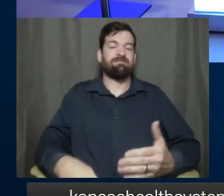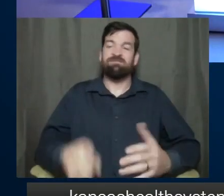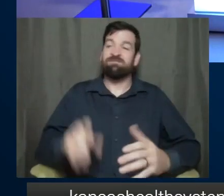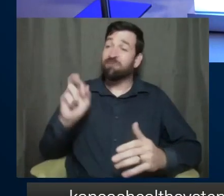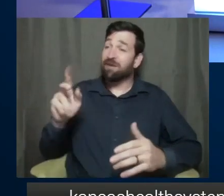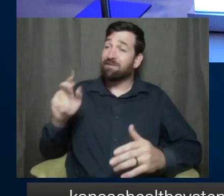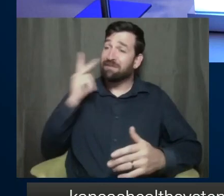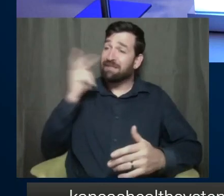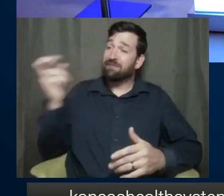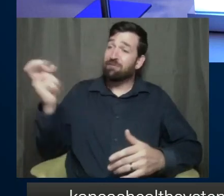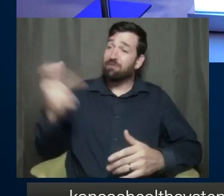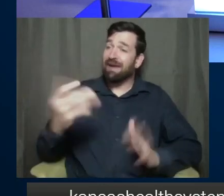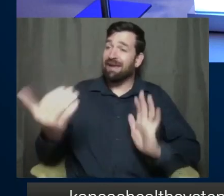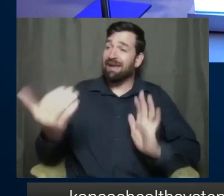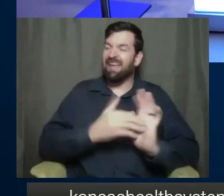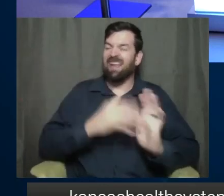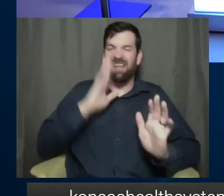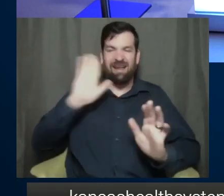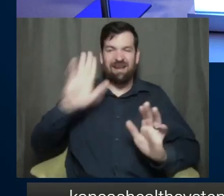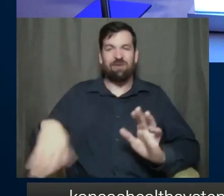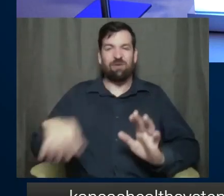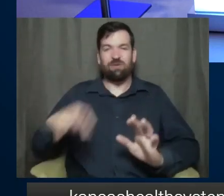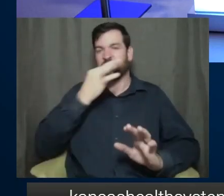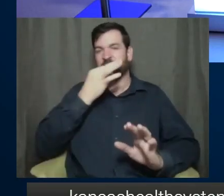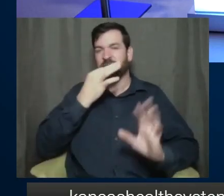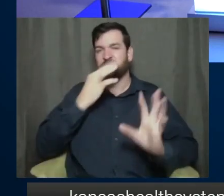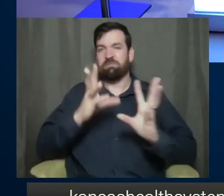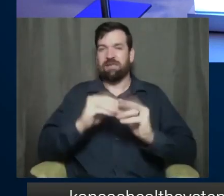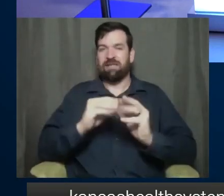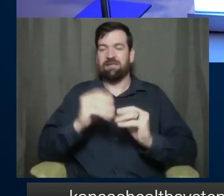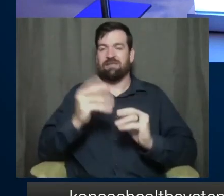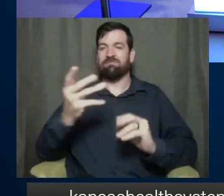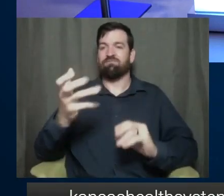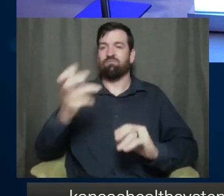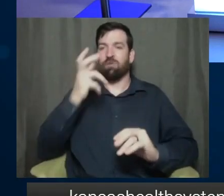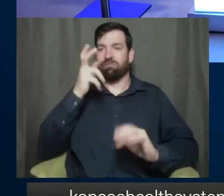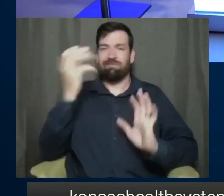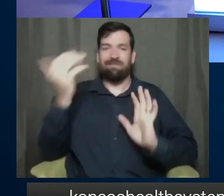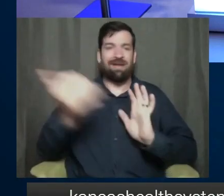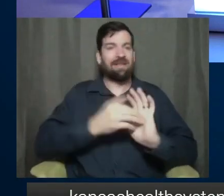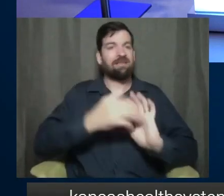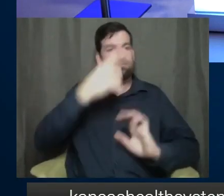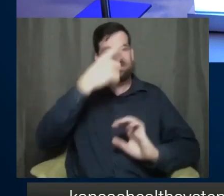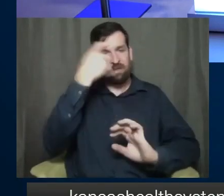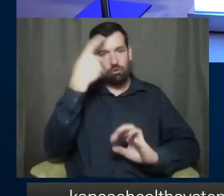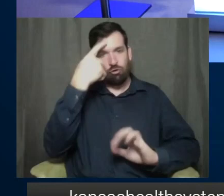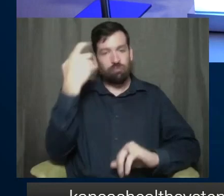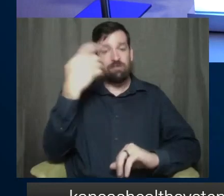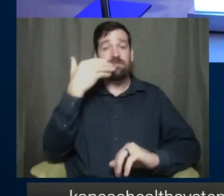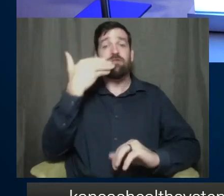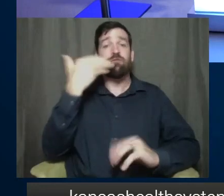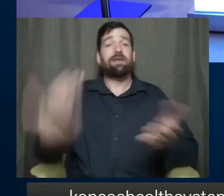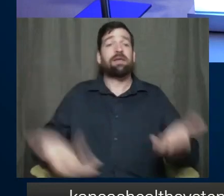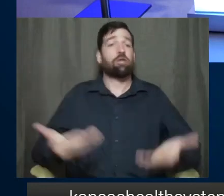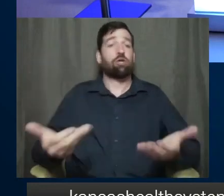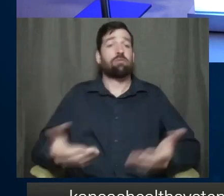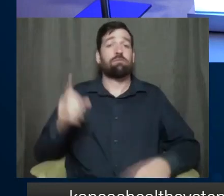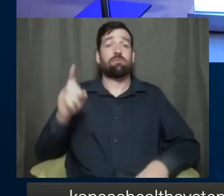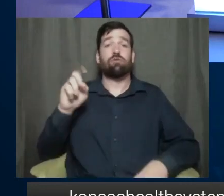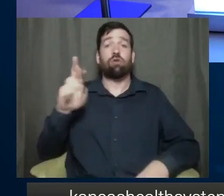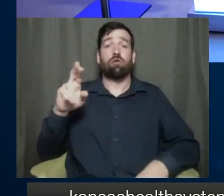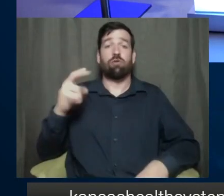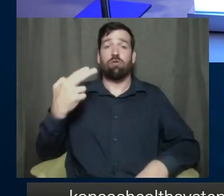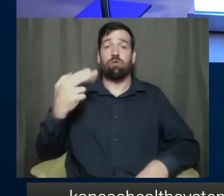I know you've got some meetings coming up, so we're going to want to hear back from you here in the summer. So thank you so much for being with us. Dr. Hawkinson.